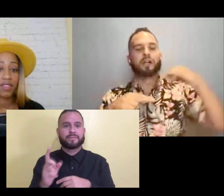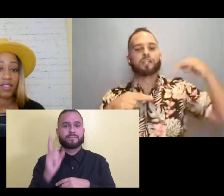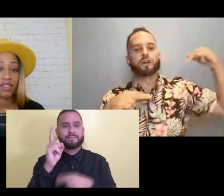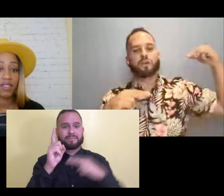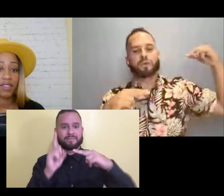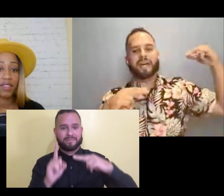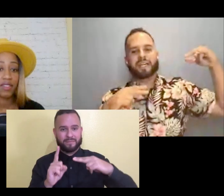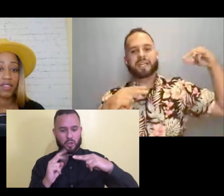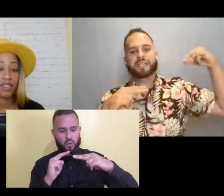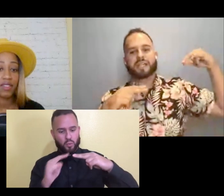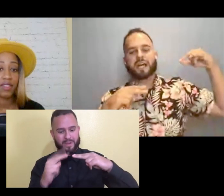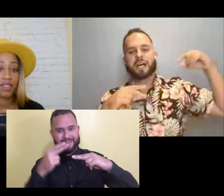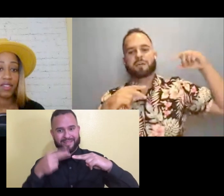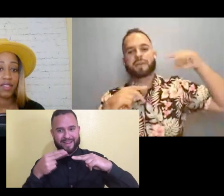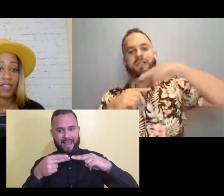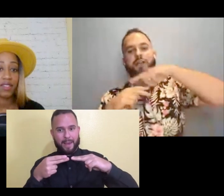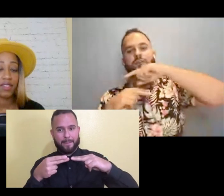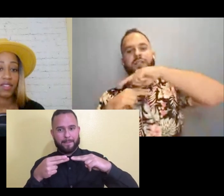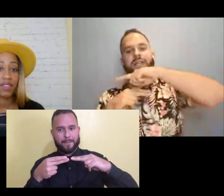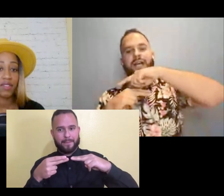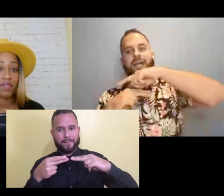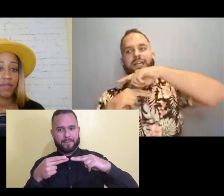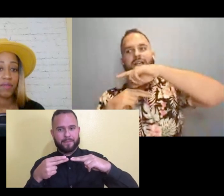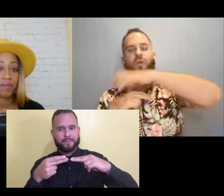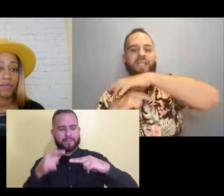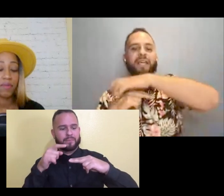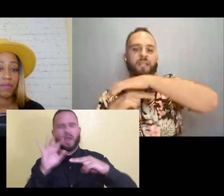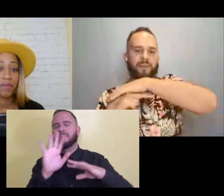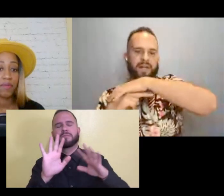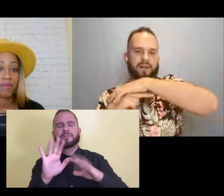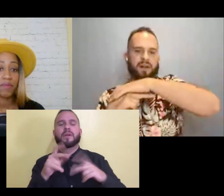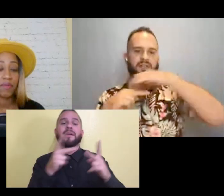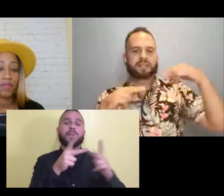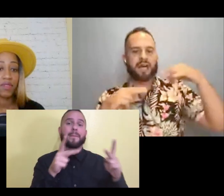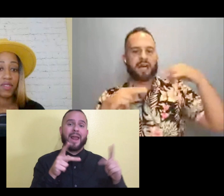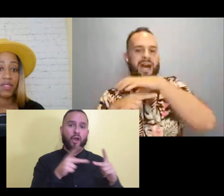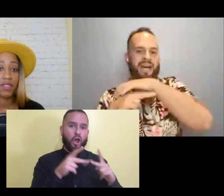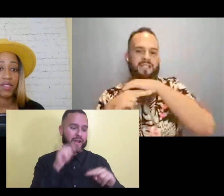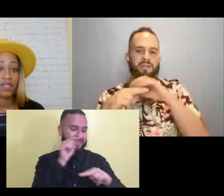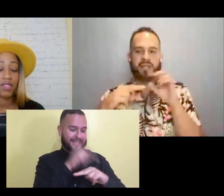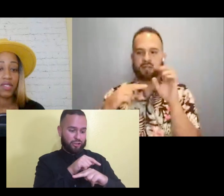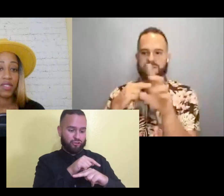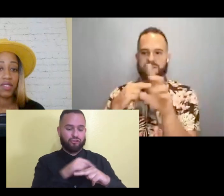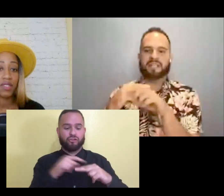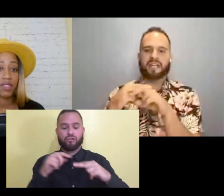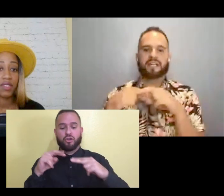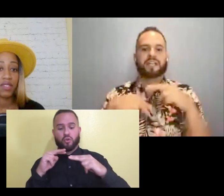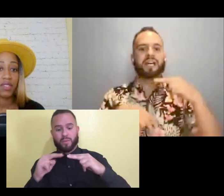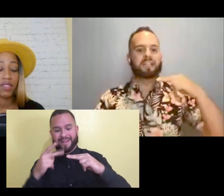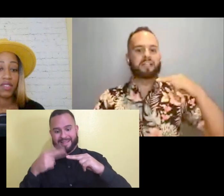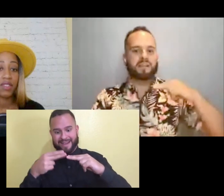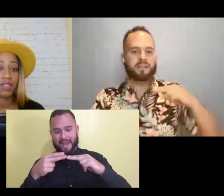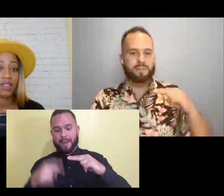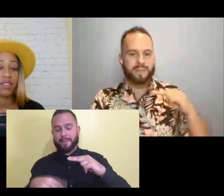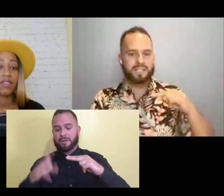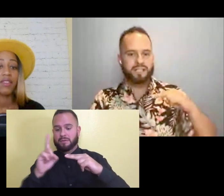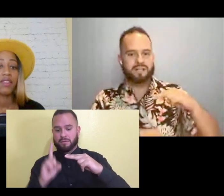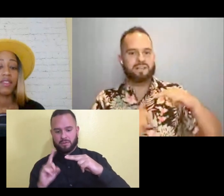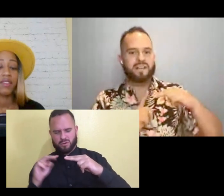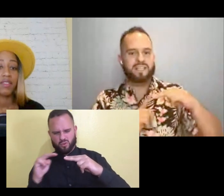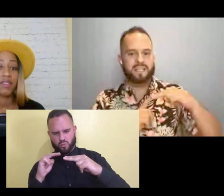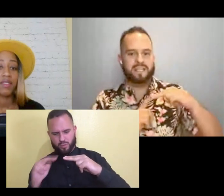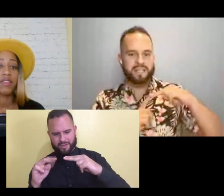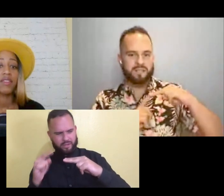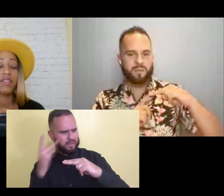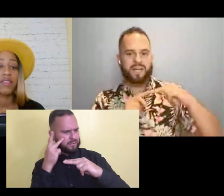here. So that is someone that was in the Pentagon that passed because you're facing it. And then there are certain benches